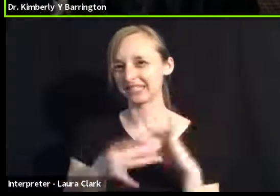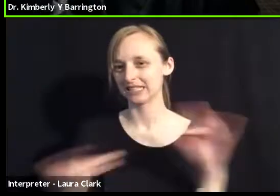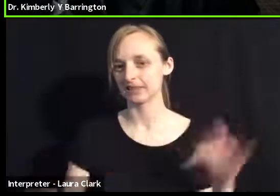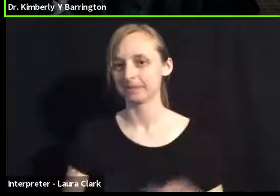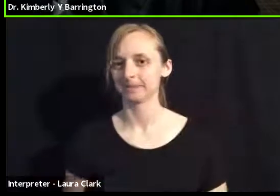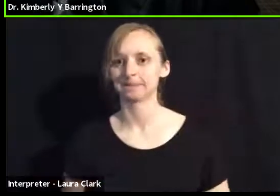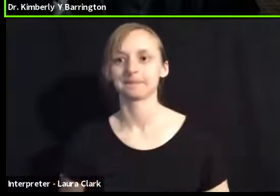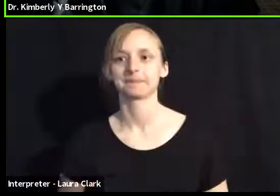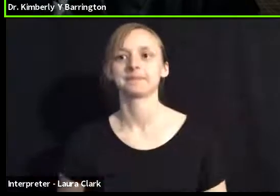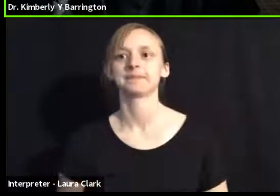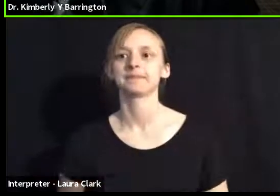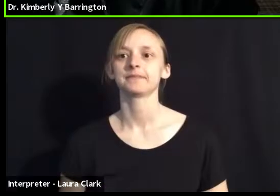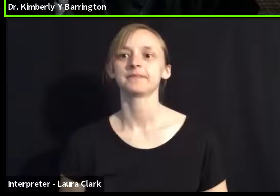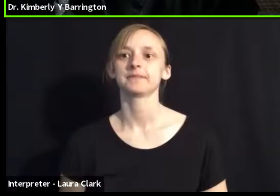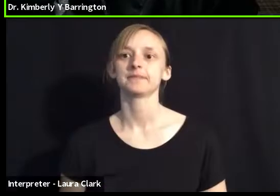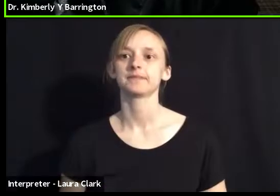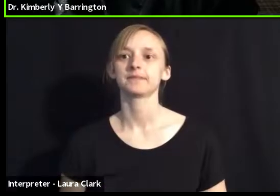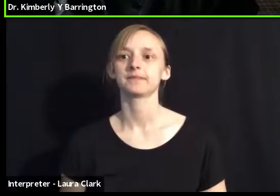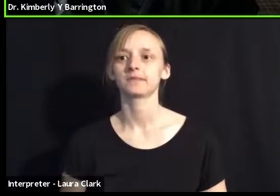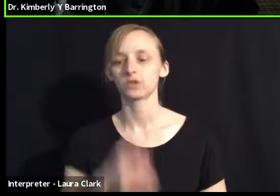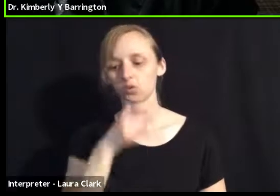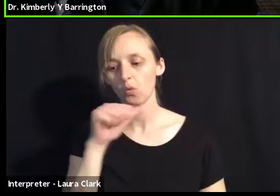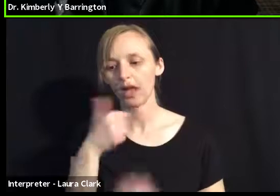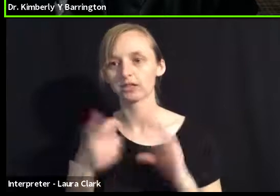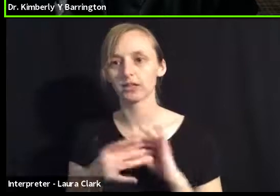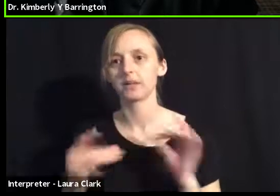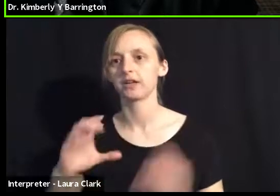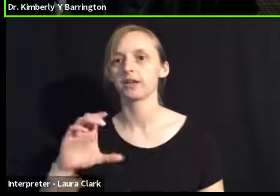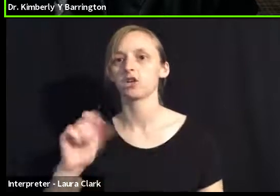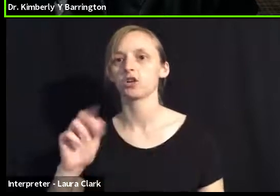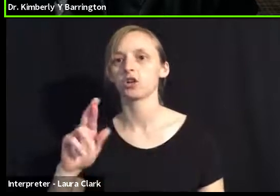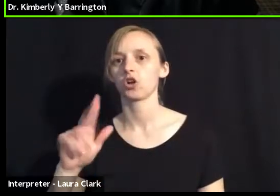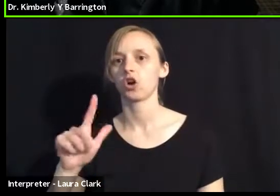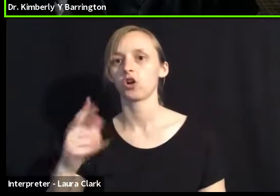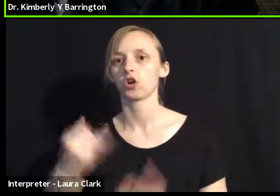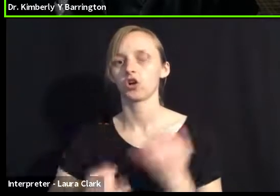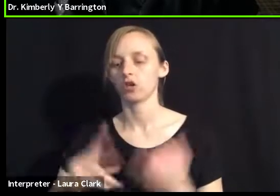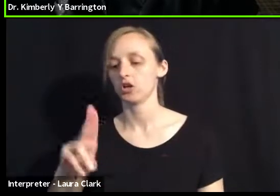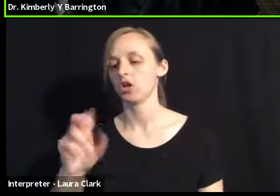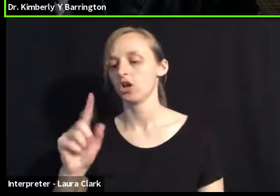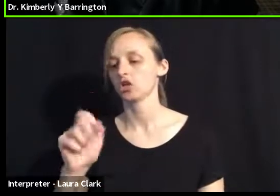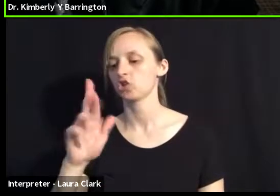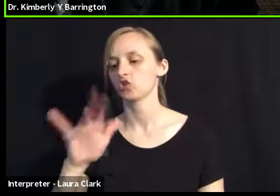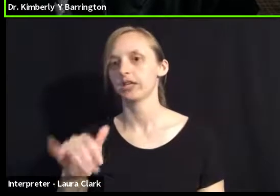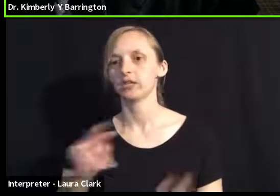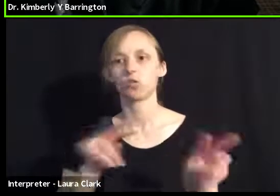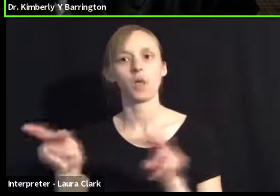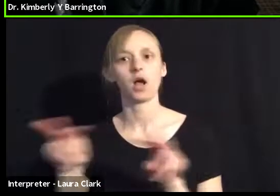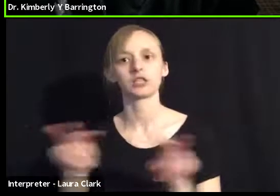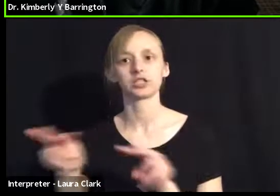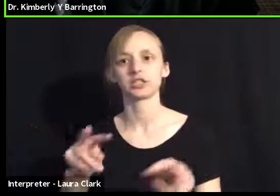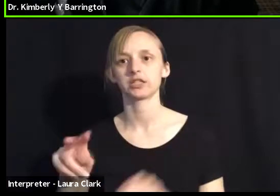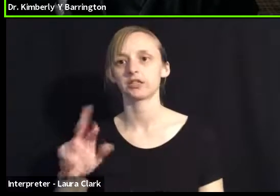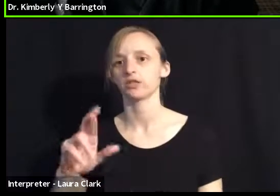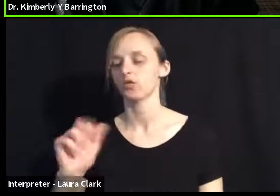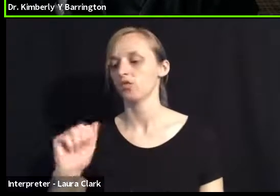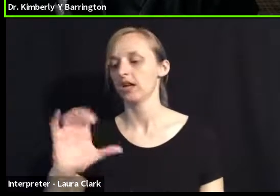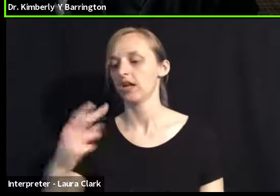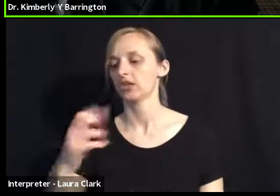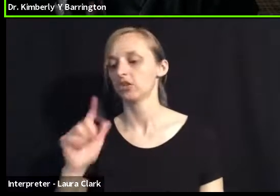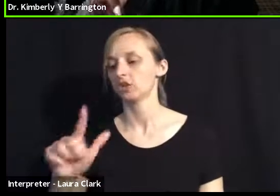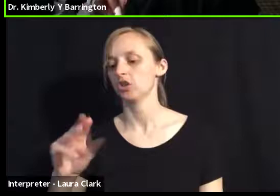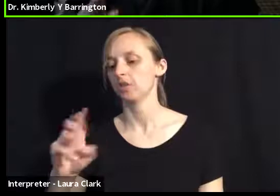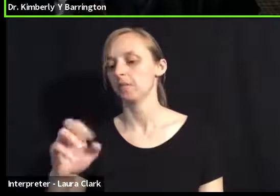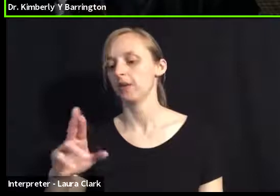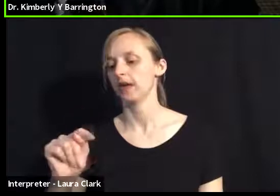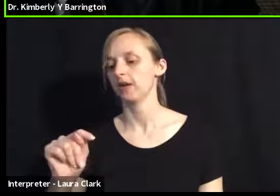Yes. And who else we got? We got Carl Ussery watching. All right. Rachel Merritt said, glory to God. Your faith